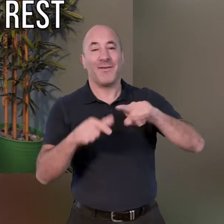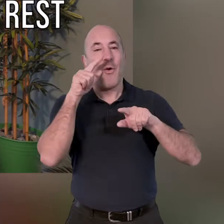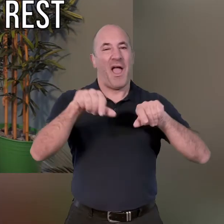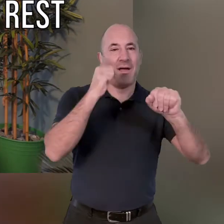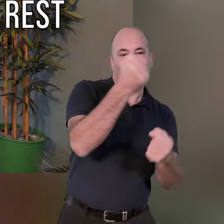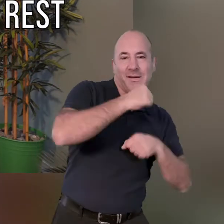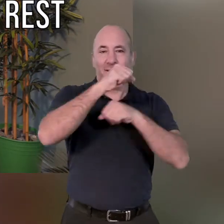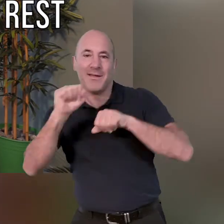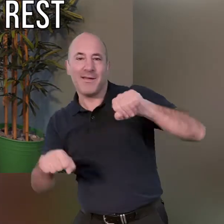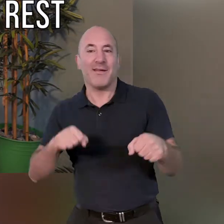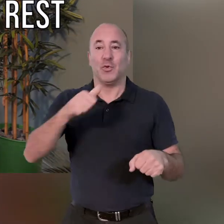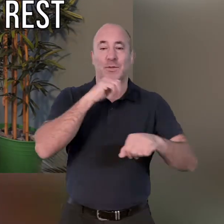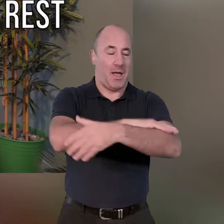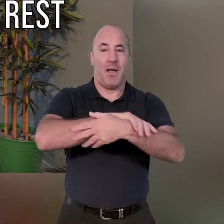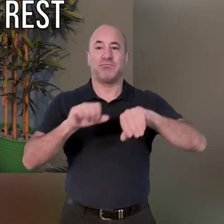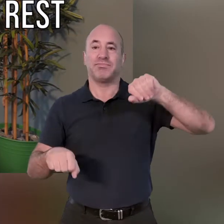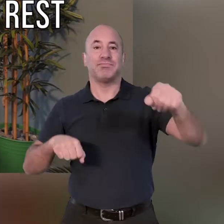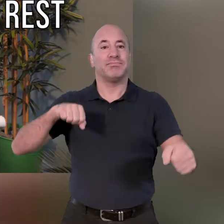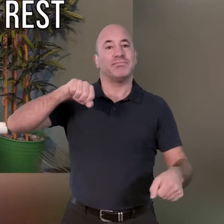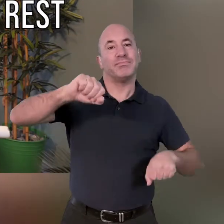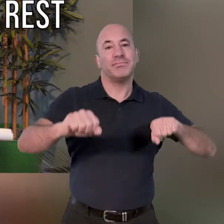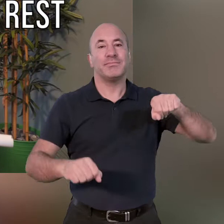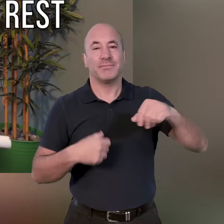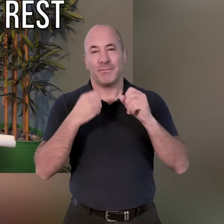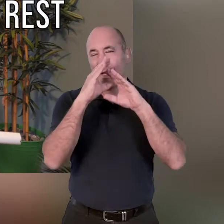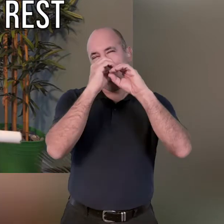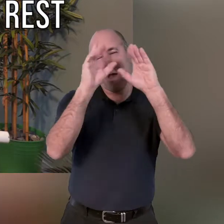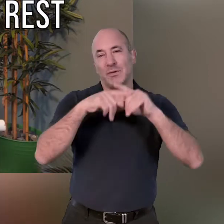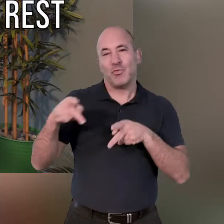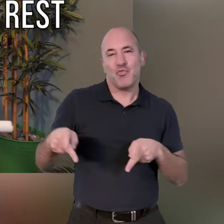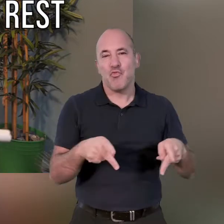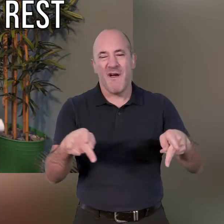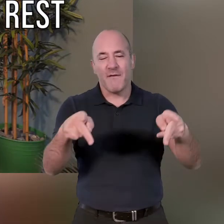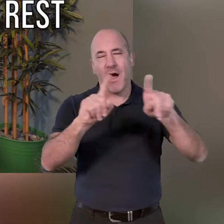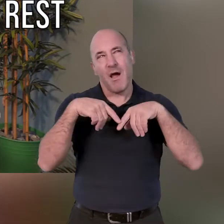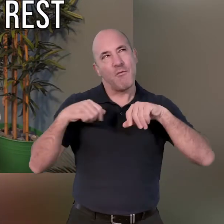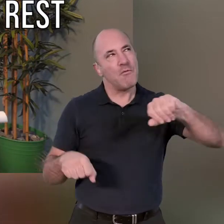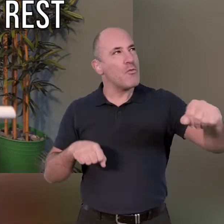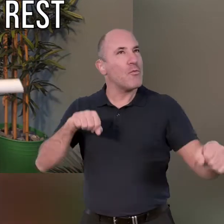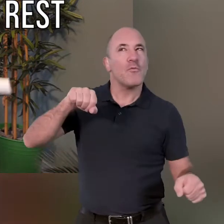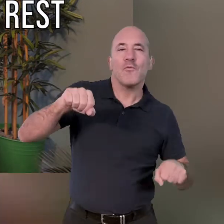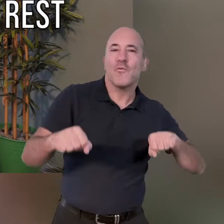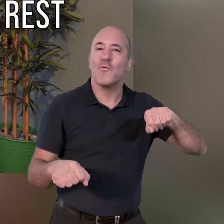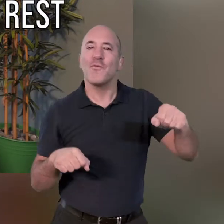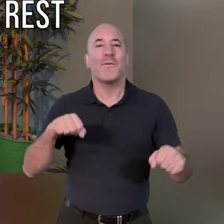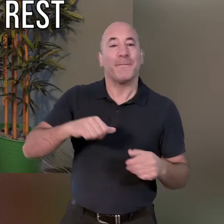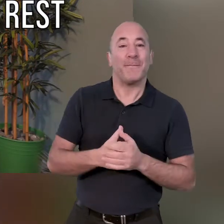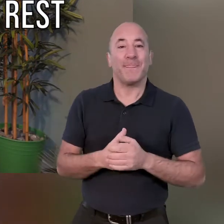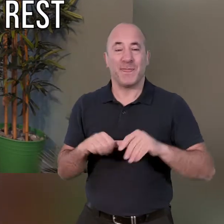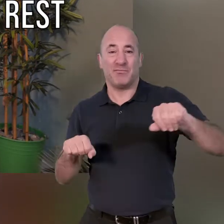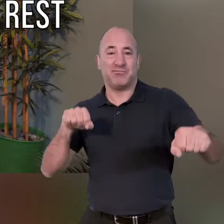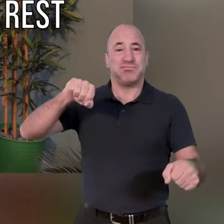or a kayak, and paddling our arms like this. I like to imagine that I'm going down a river or something like that. But yeah, so one